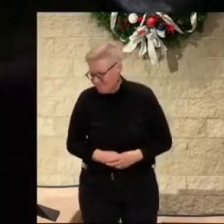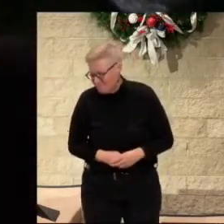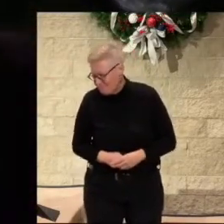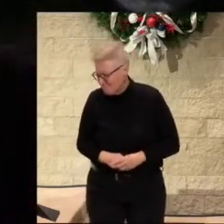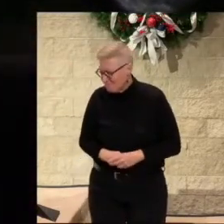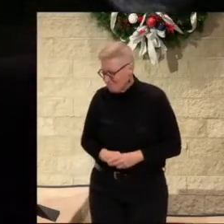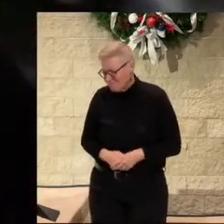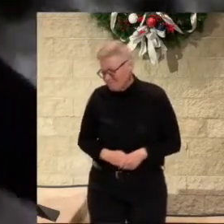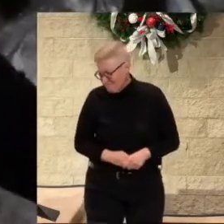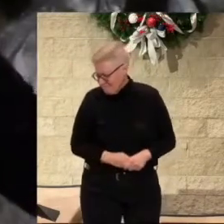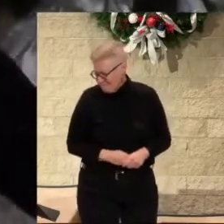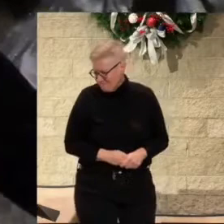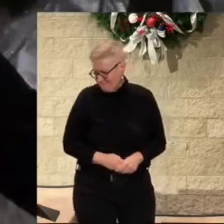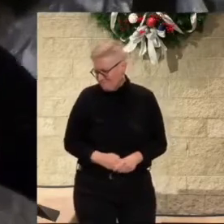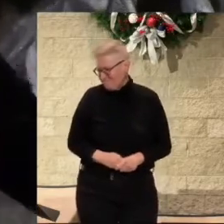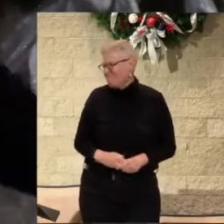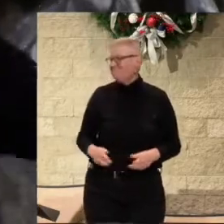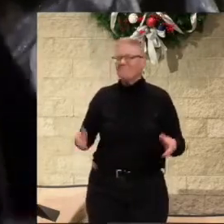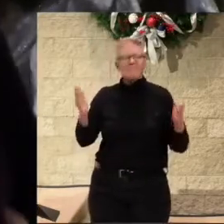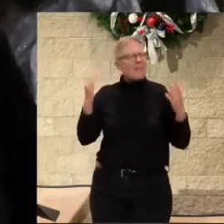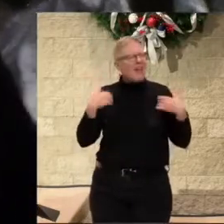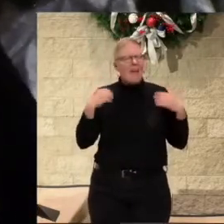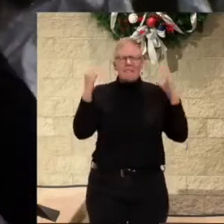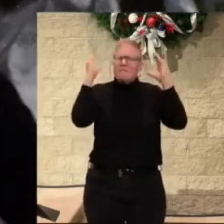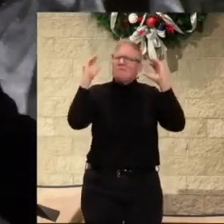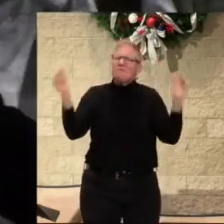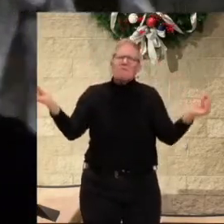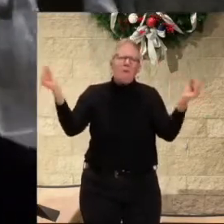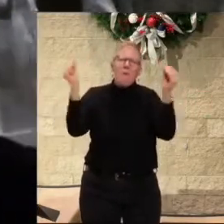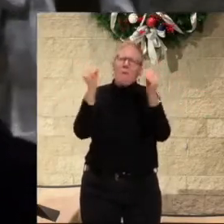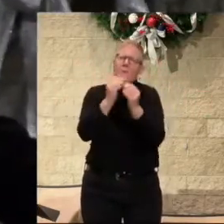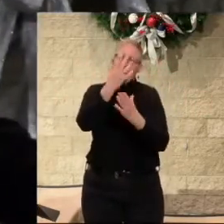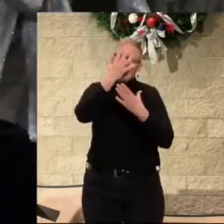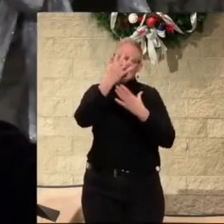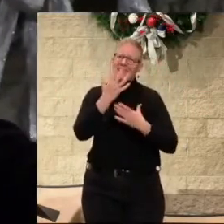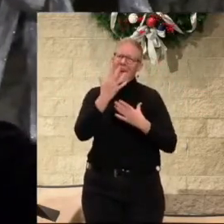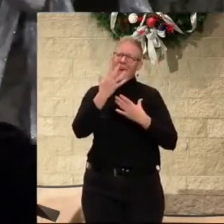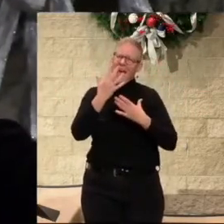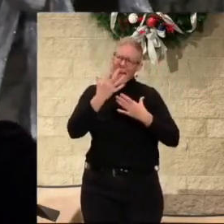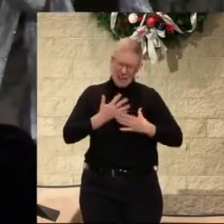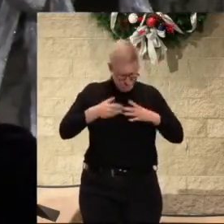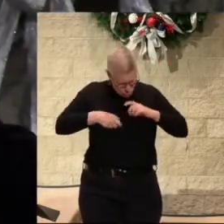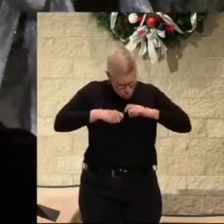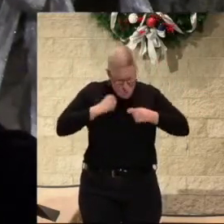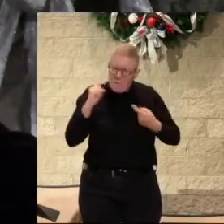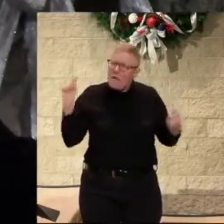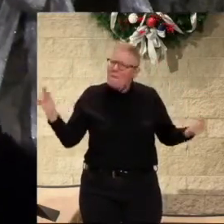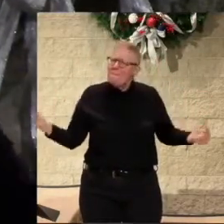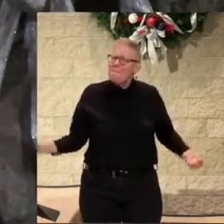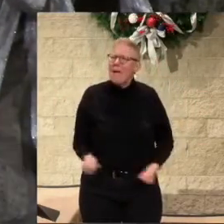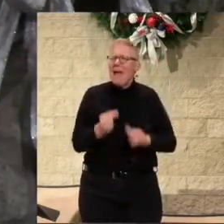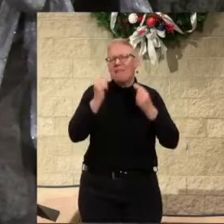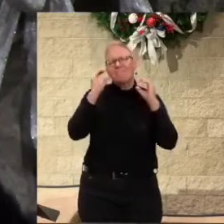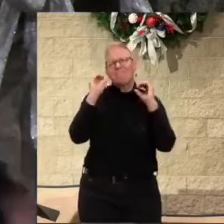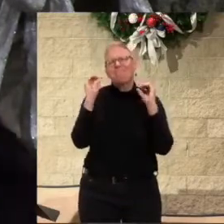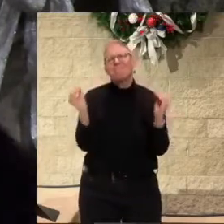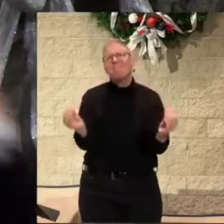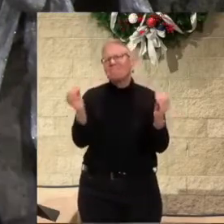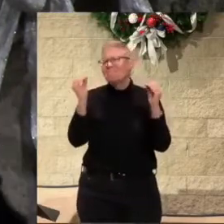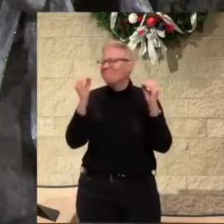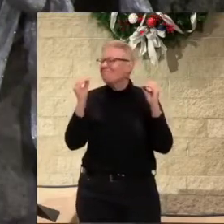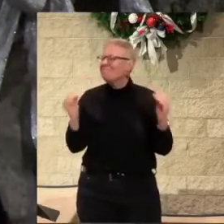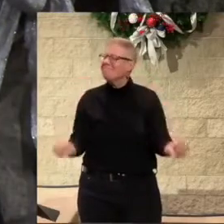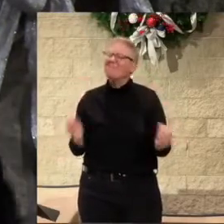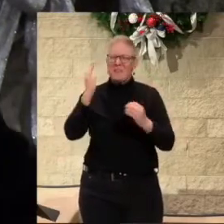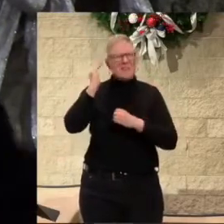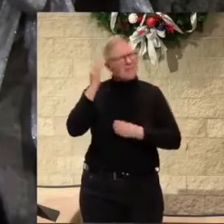Oh, there'll be no more sorrow, no grief and pain, and it'll